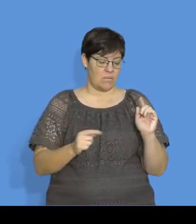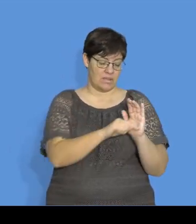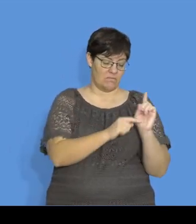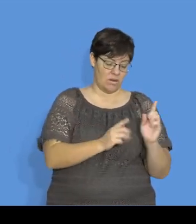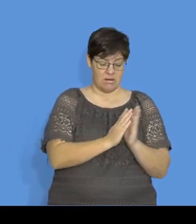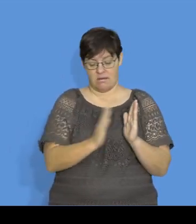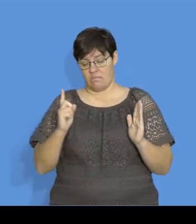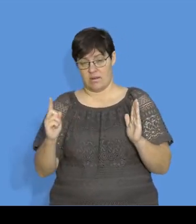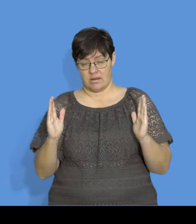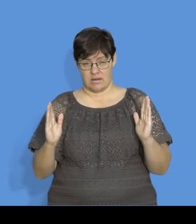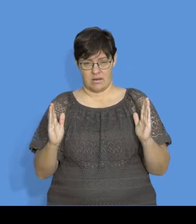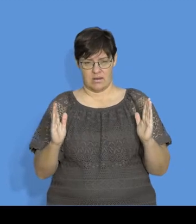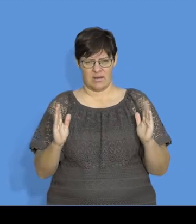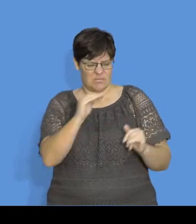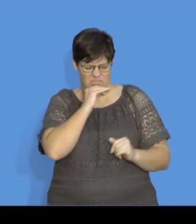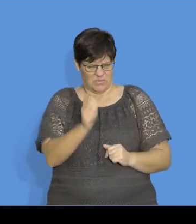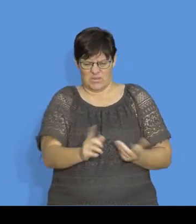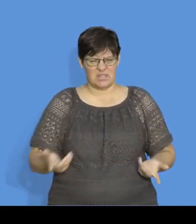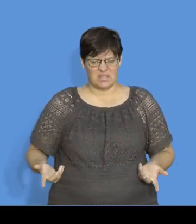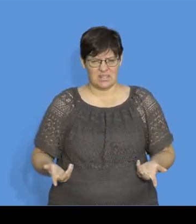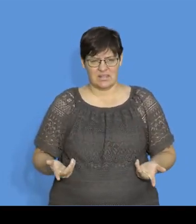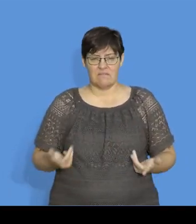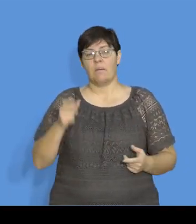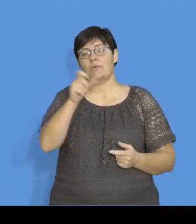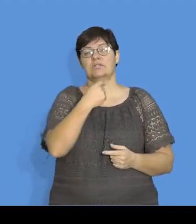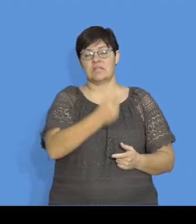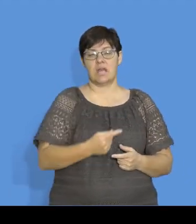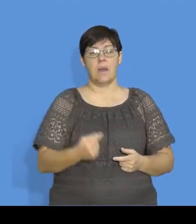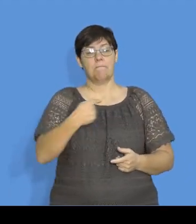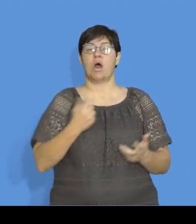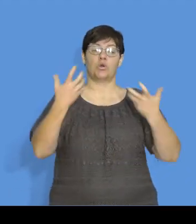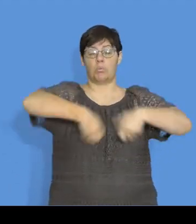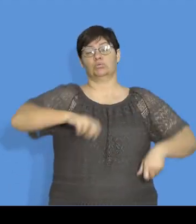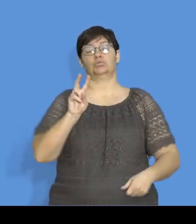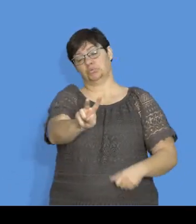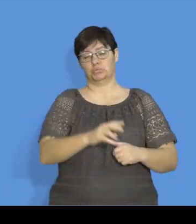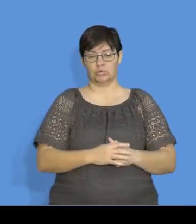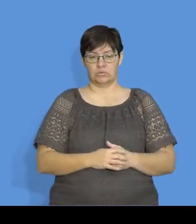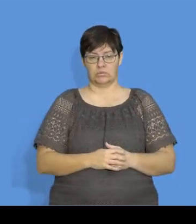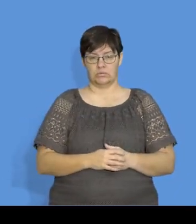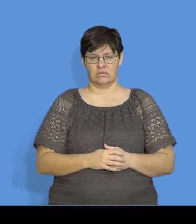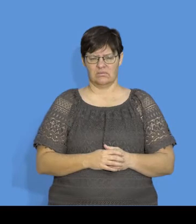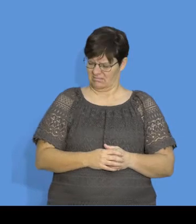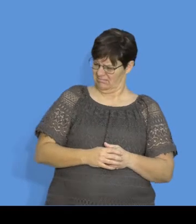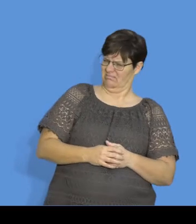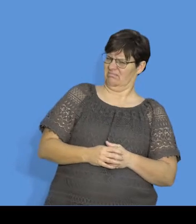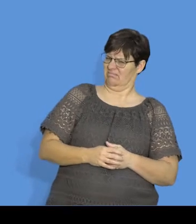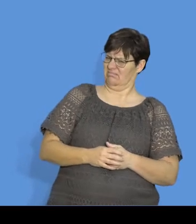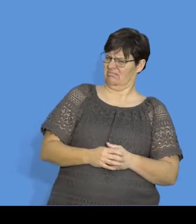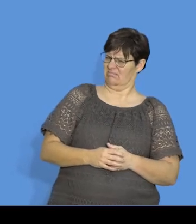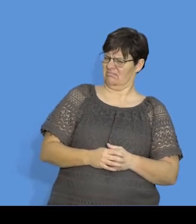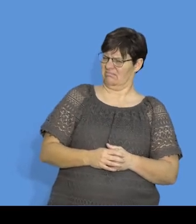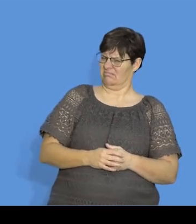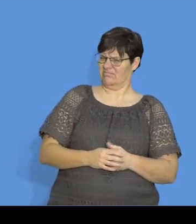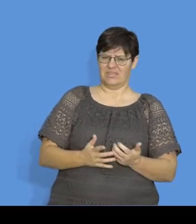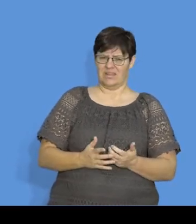inequalities, correlation is between -1 and 1. What does that mean? If someone says, my correlation is 2, oh, that